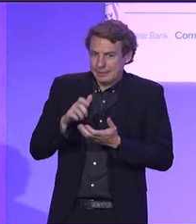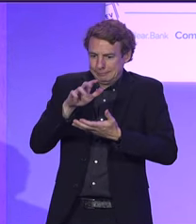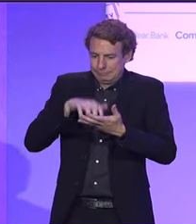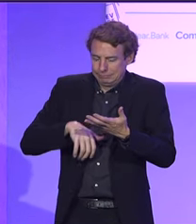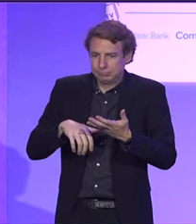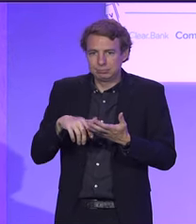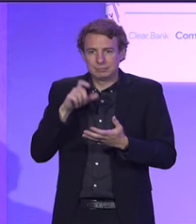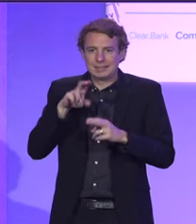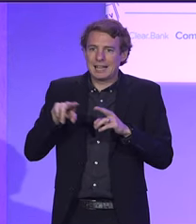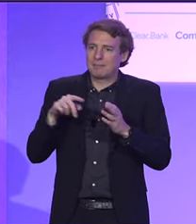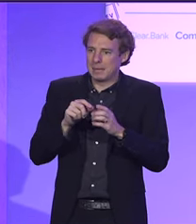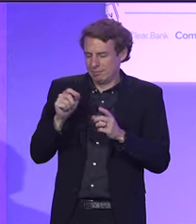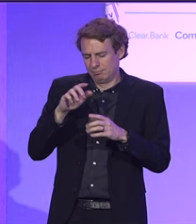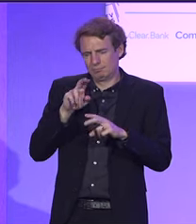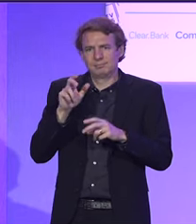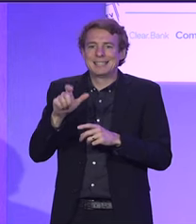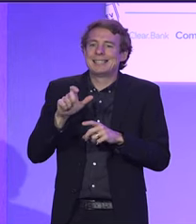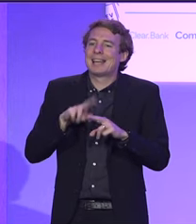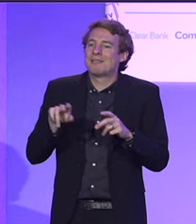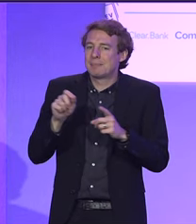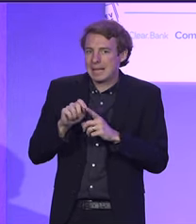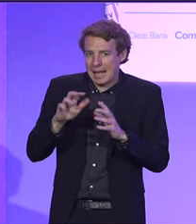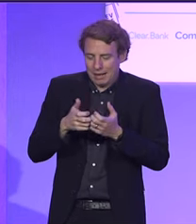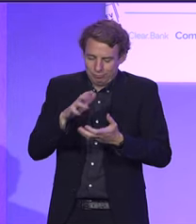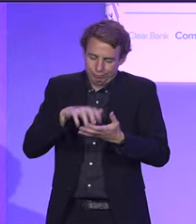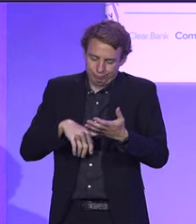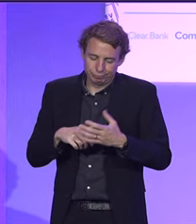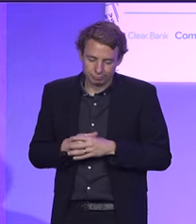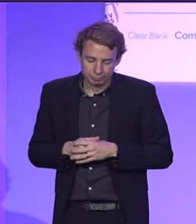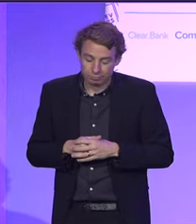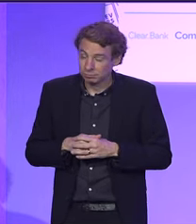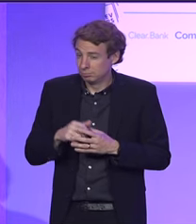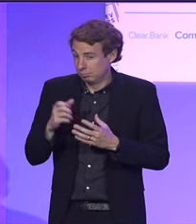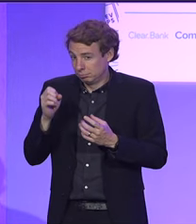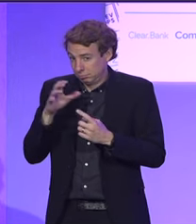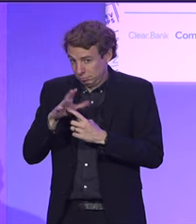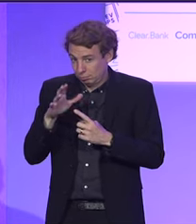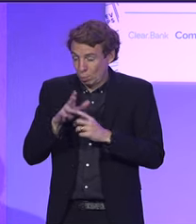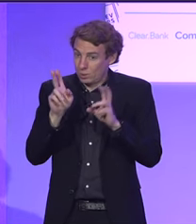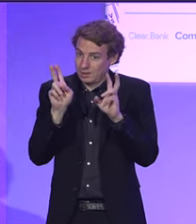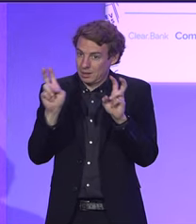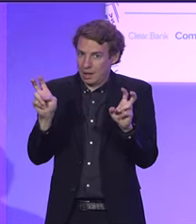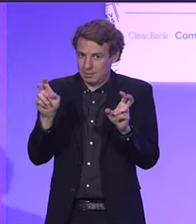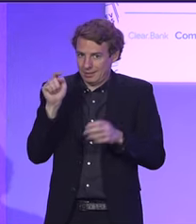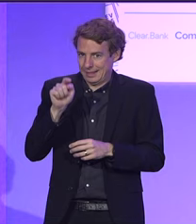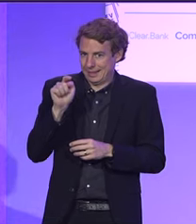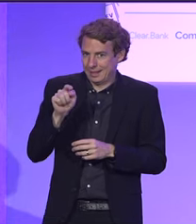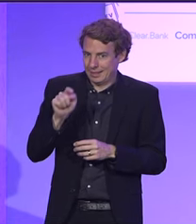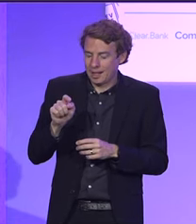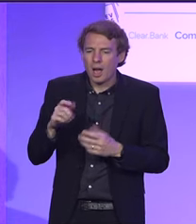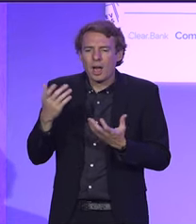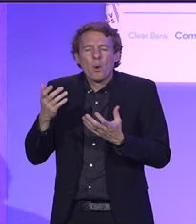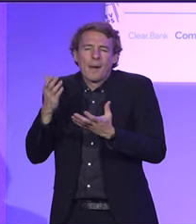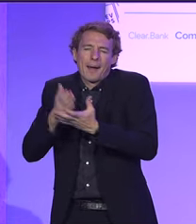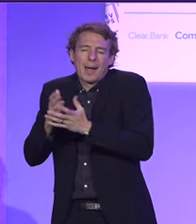very important. A CFP committee will look at your full submission, don't get me wrong, but a catchy title can really